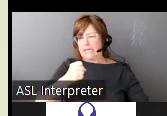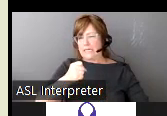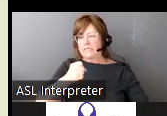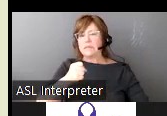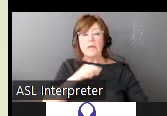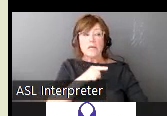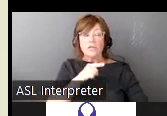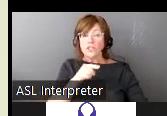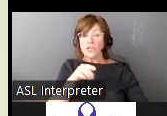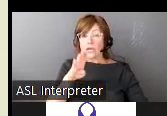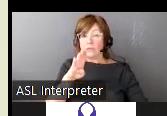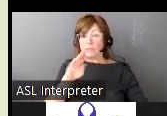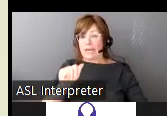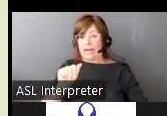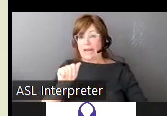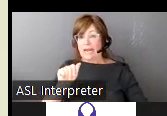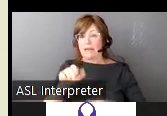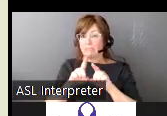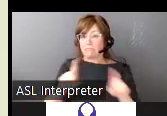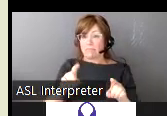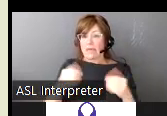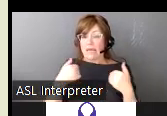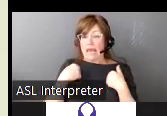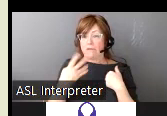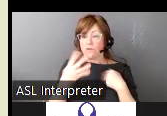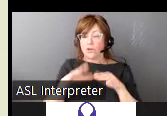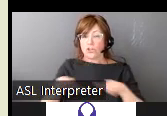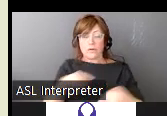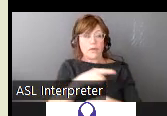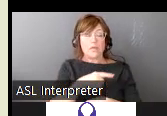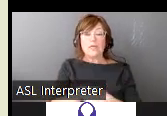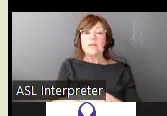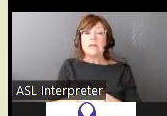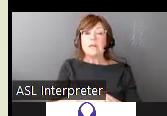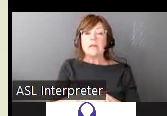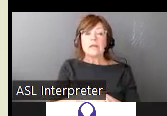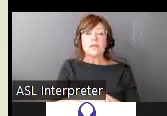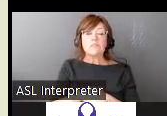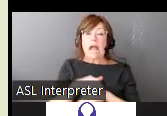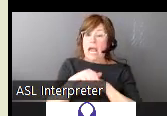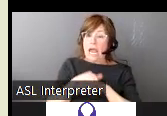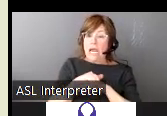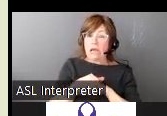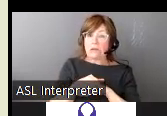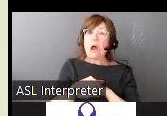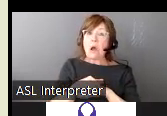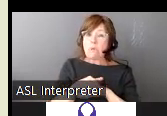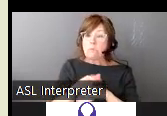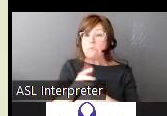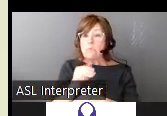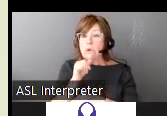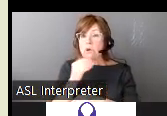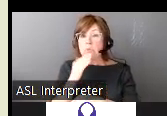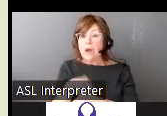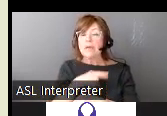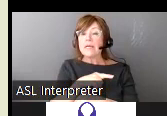bachelor's degree and was divorced with children. She reported a somewhat proficiency in English. She was living with her son and